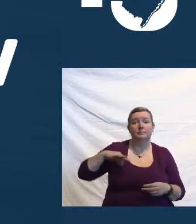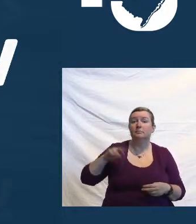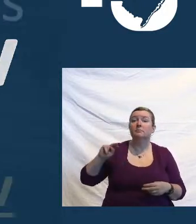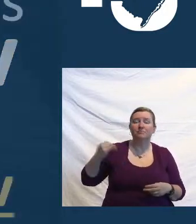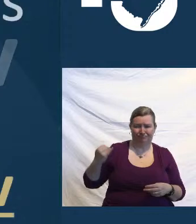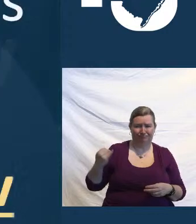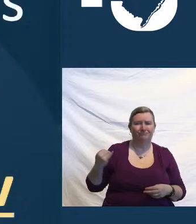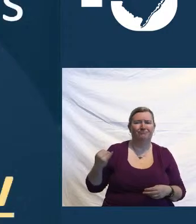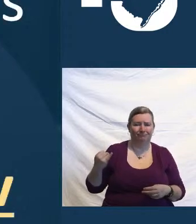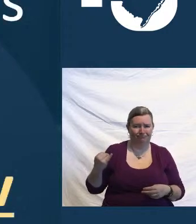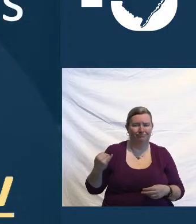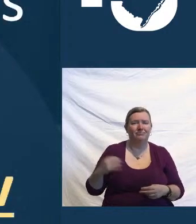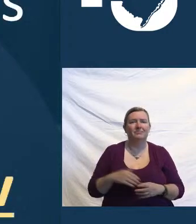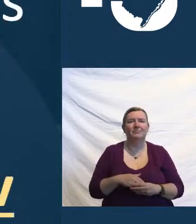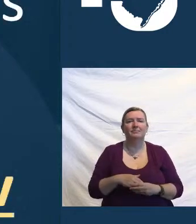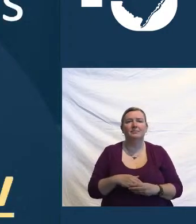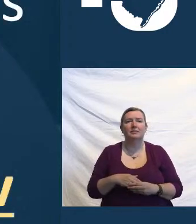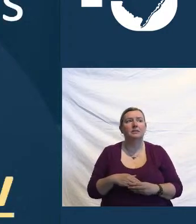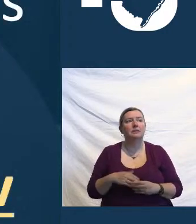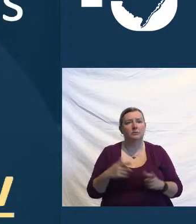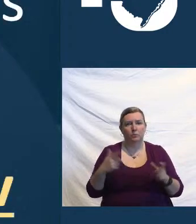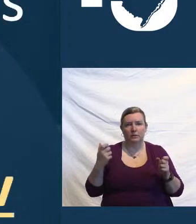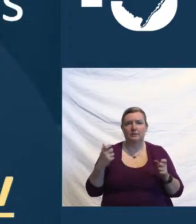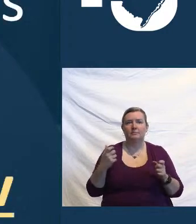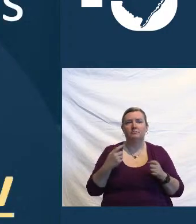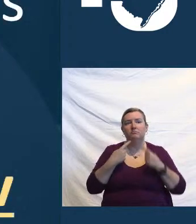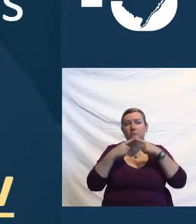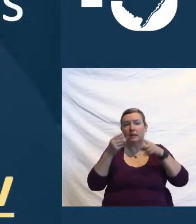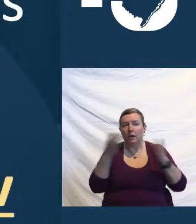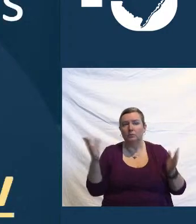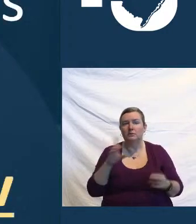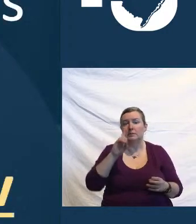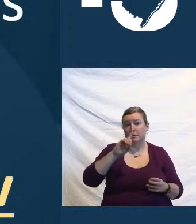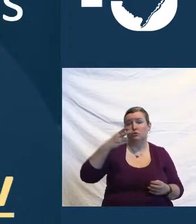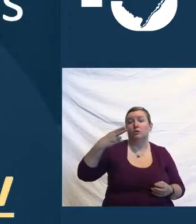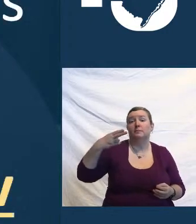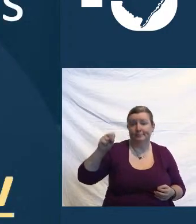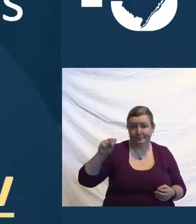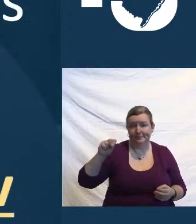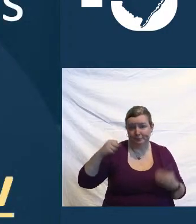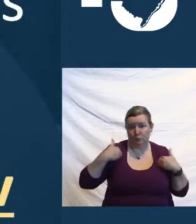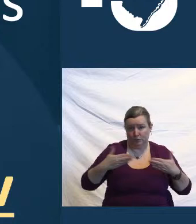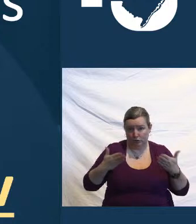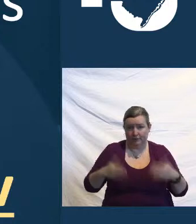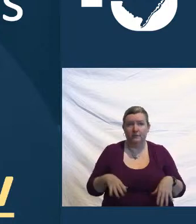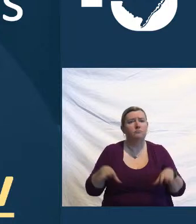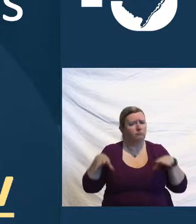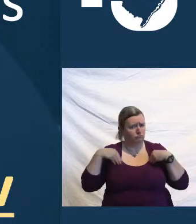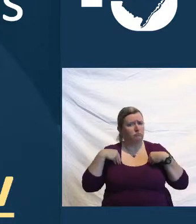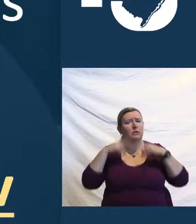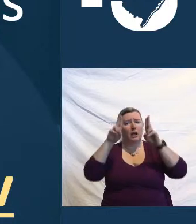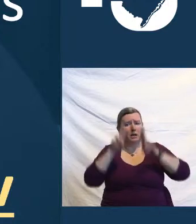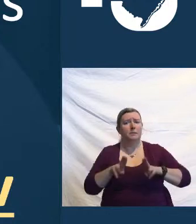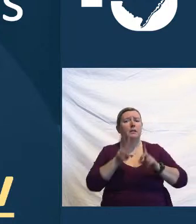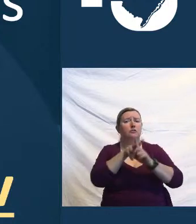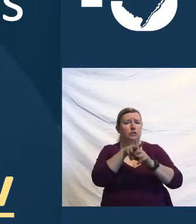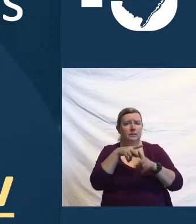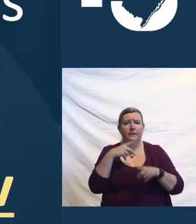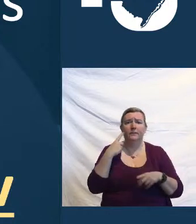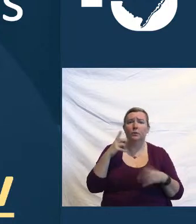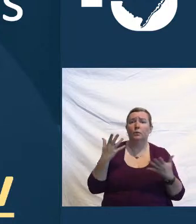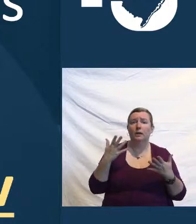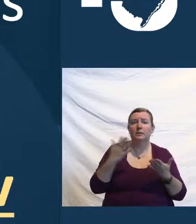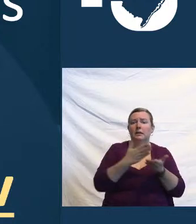Next up, a quick announcement from the Department of Human Services that they continue to accept applications for the Excluded New Jerseyans